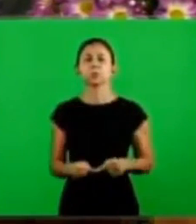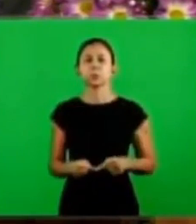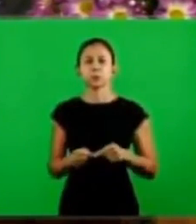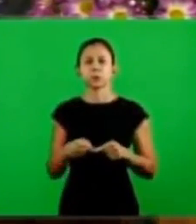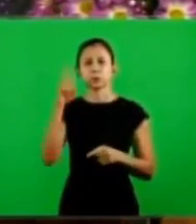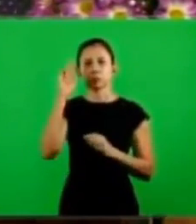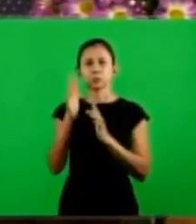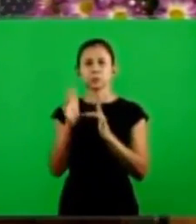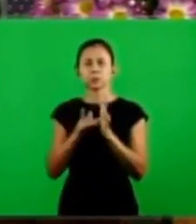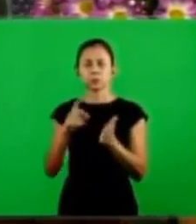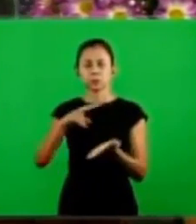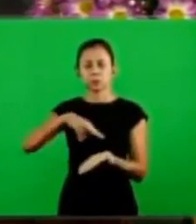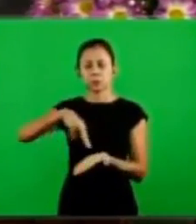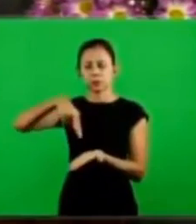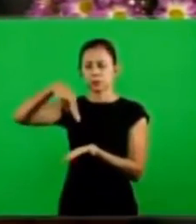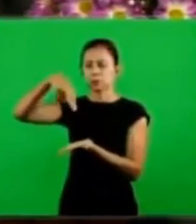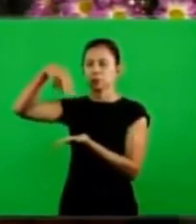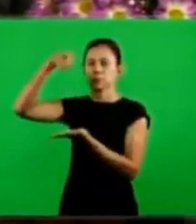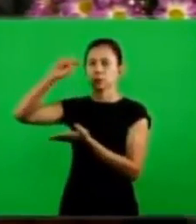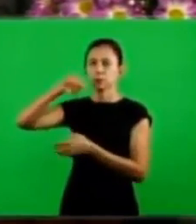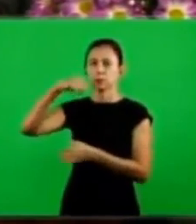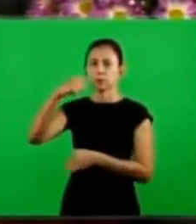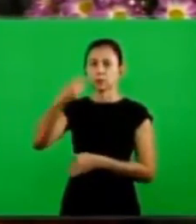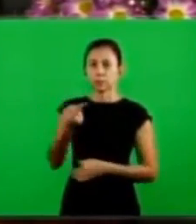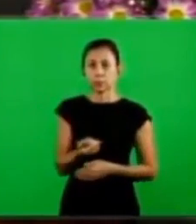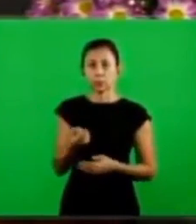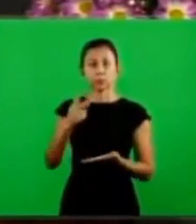The subject about resurrection of Jesus.